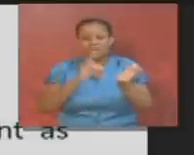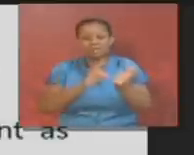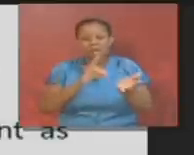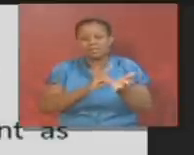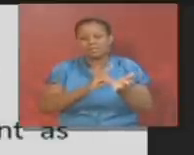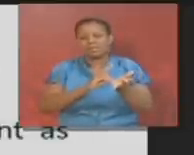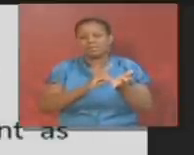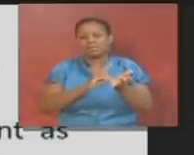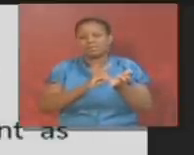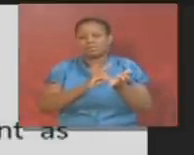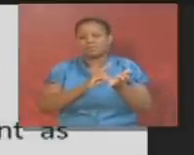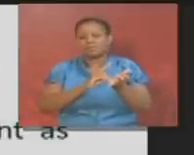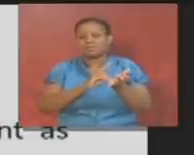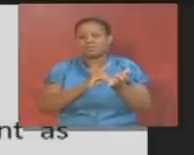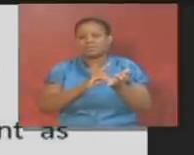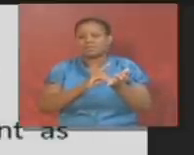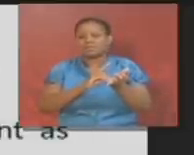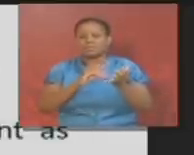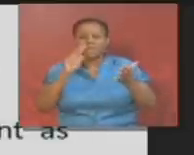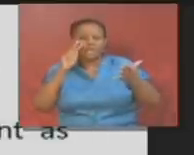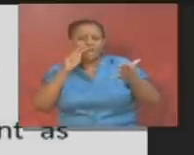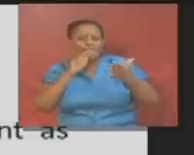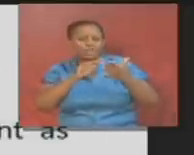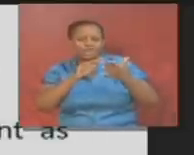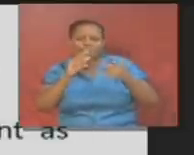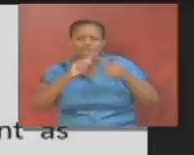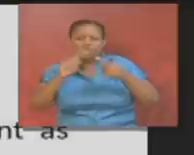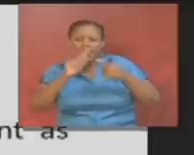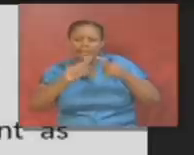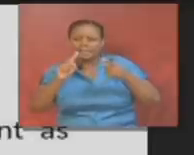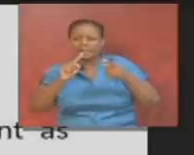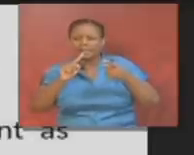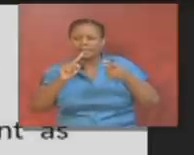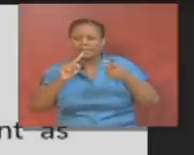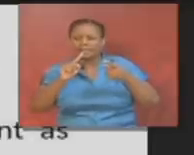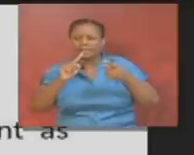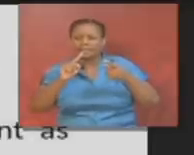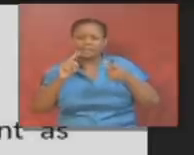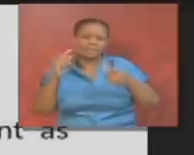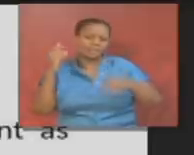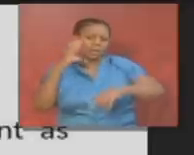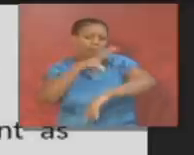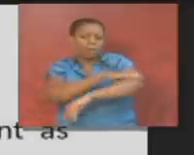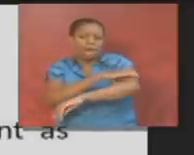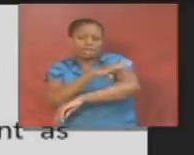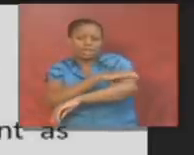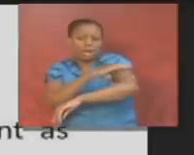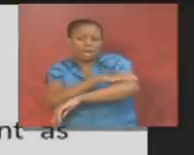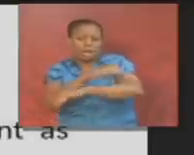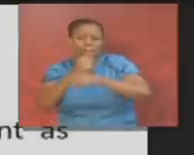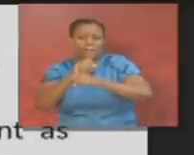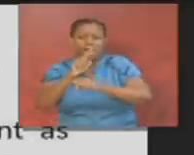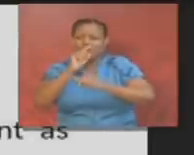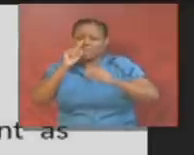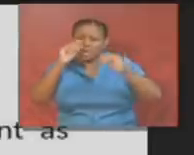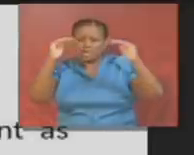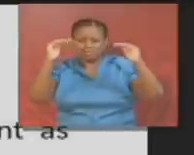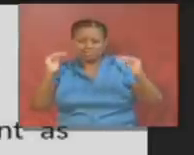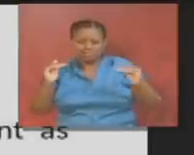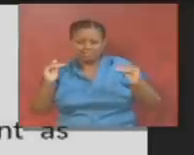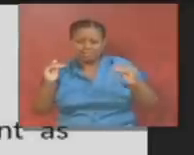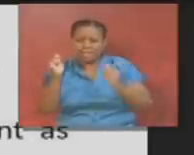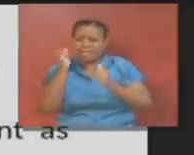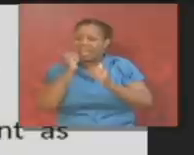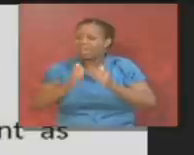Monitor and check your blood pressure. Take your antihypertensive medications as prescribed. Aim for immaculate blood pressure